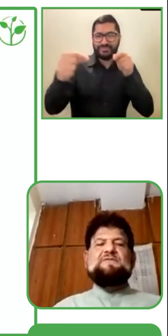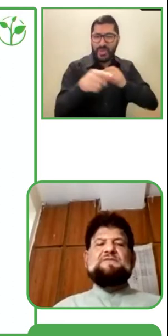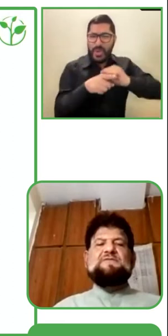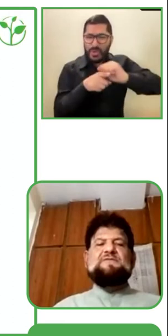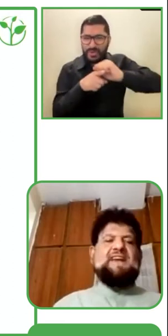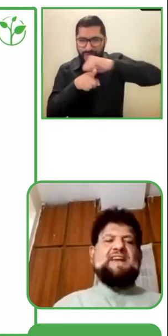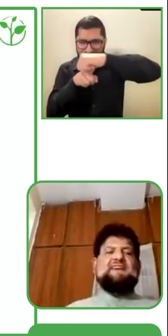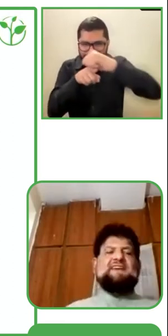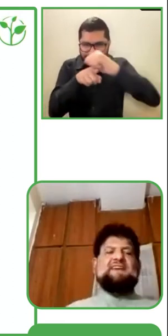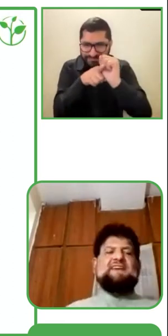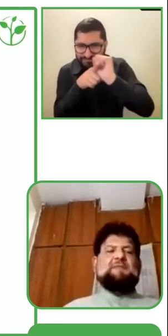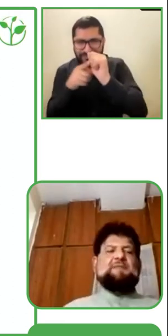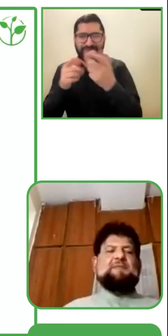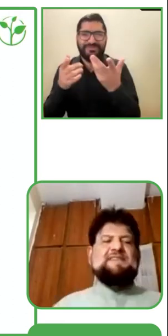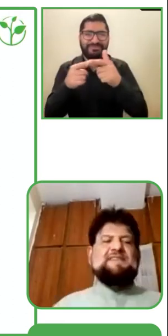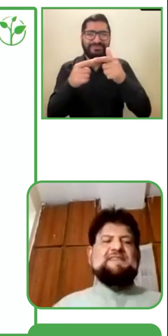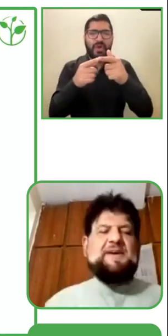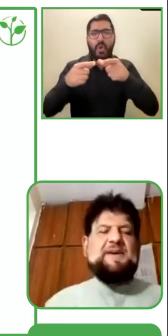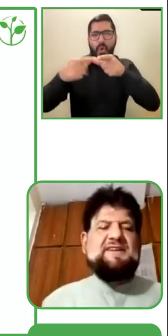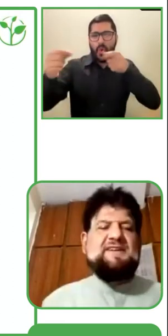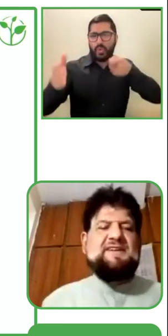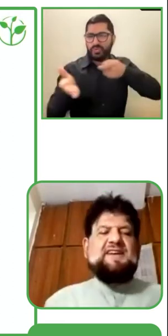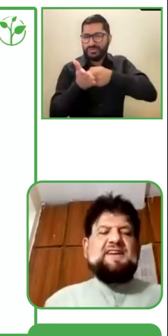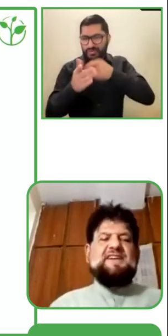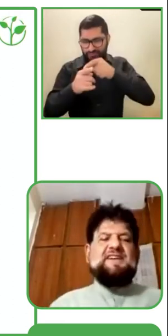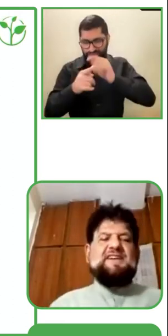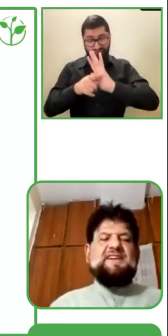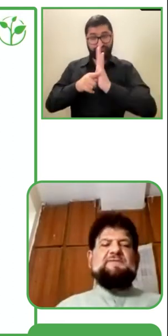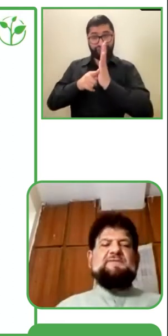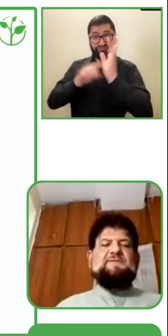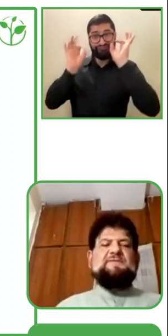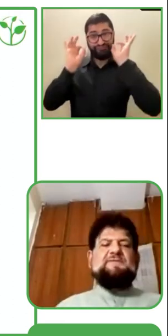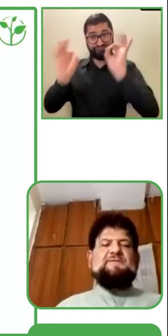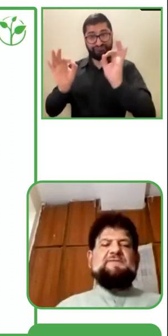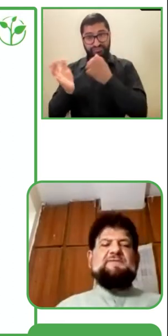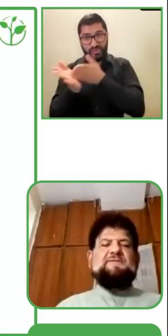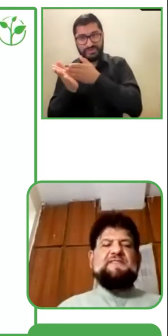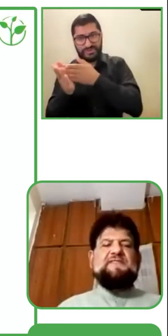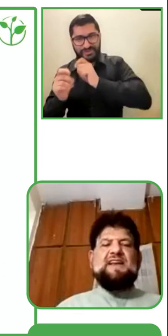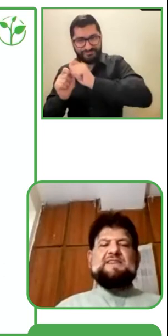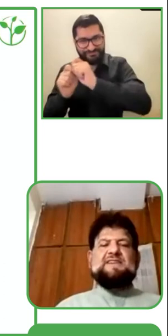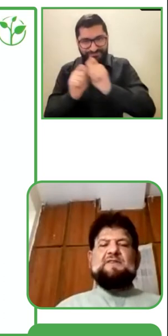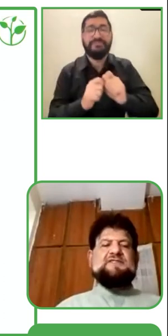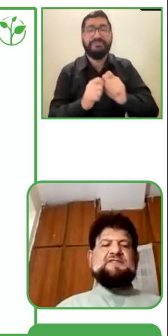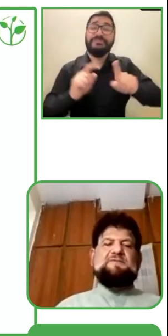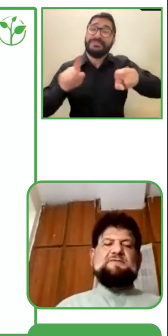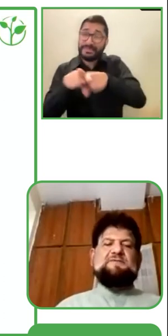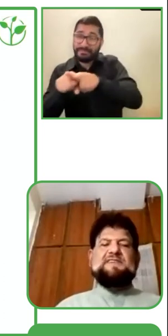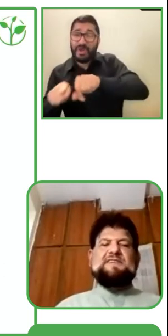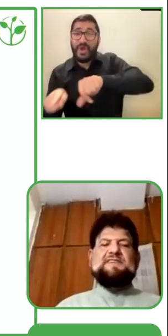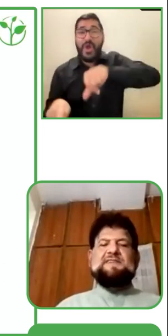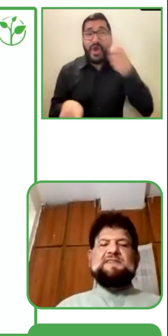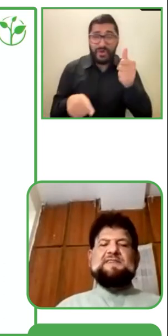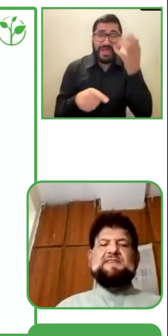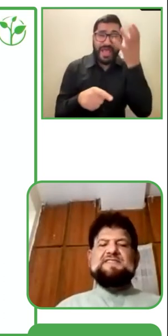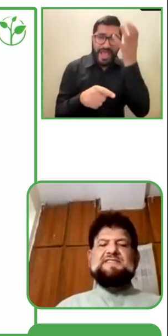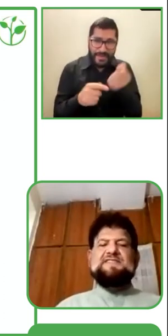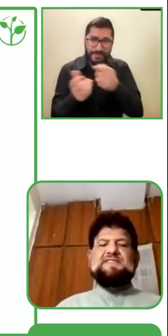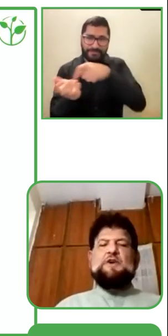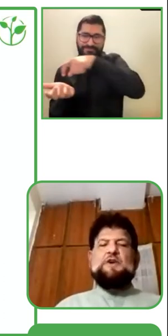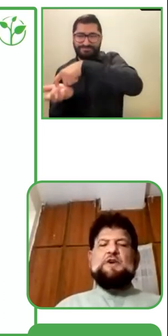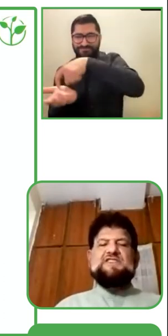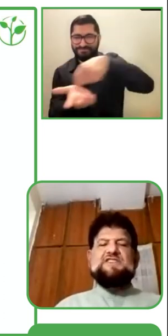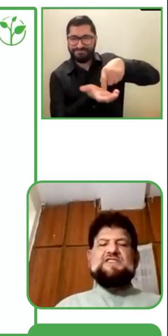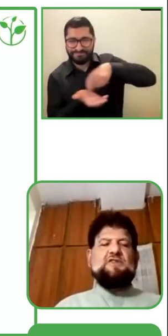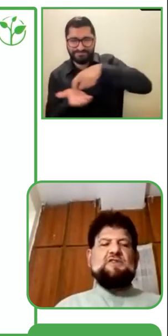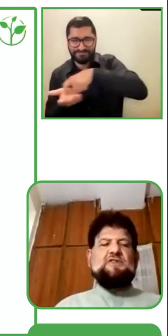snack shops, and bicycle repair. There are five key elements of our bicycle rehabilitation program for persons